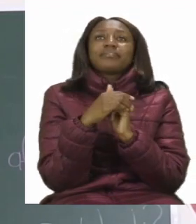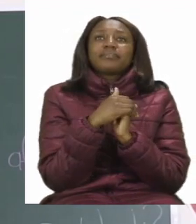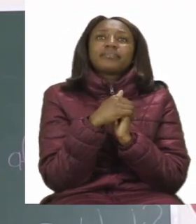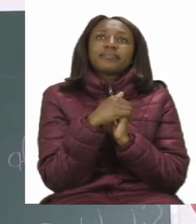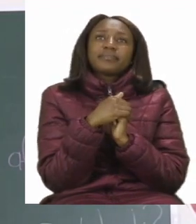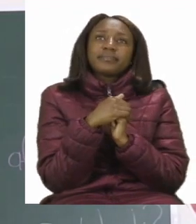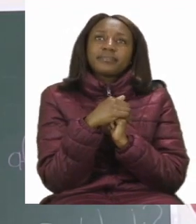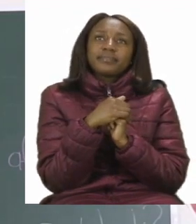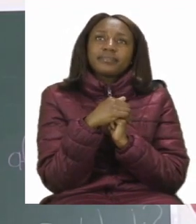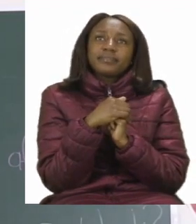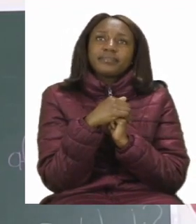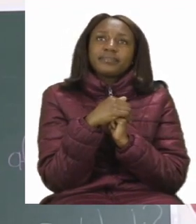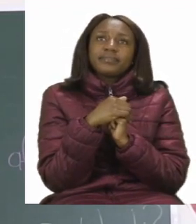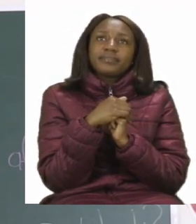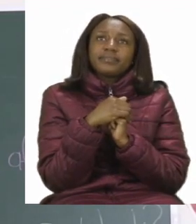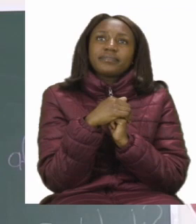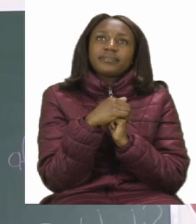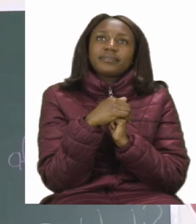5